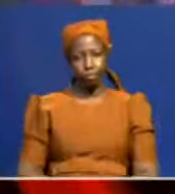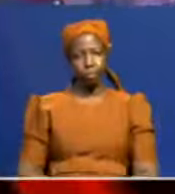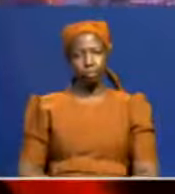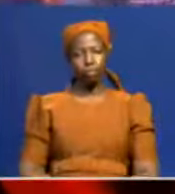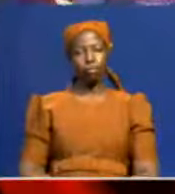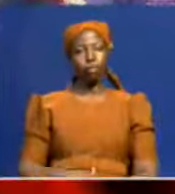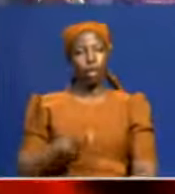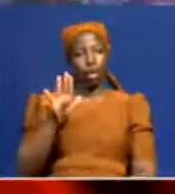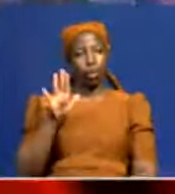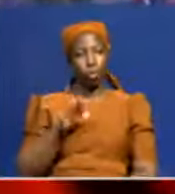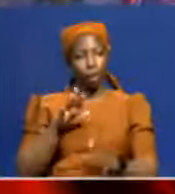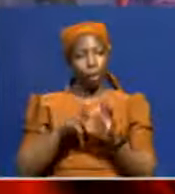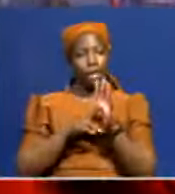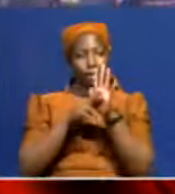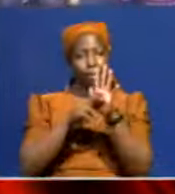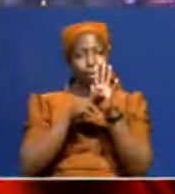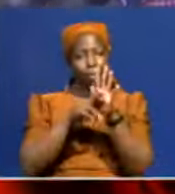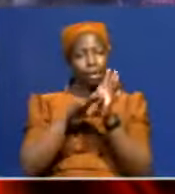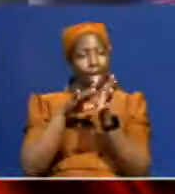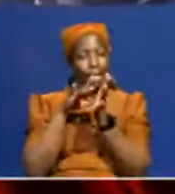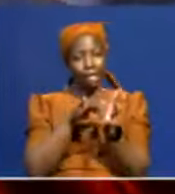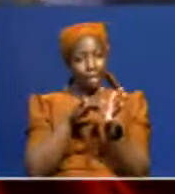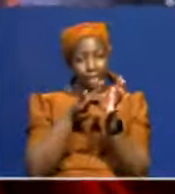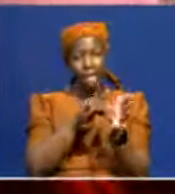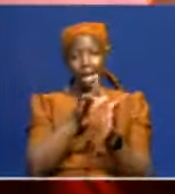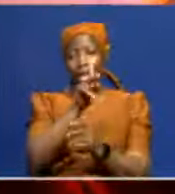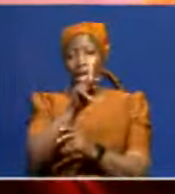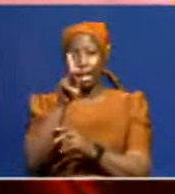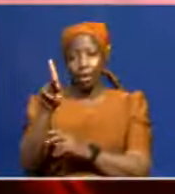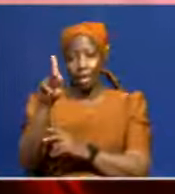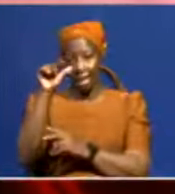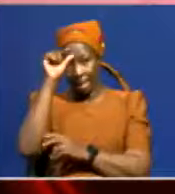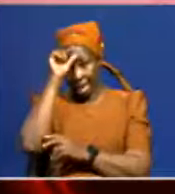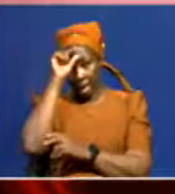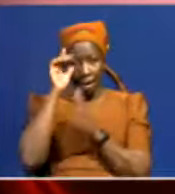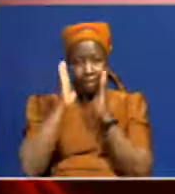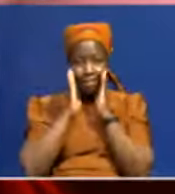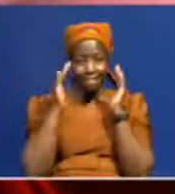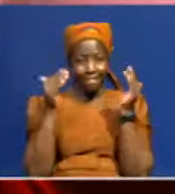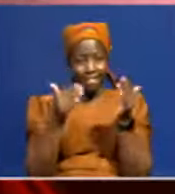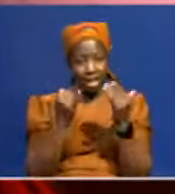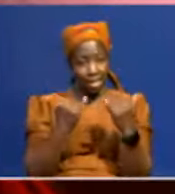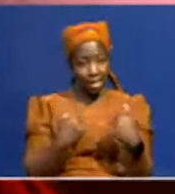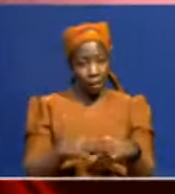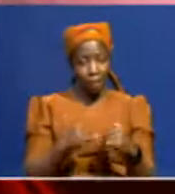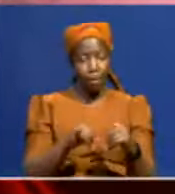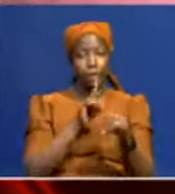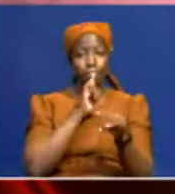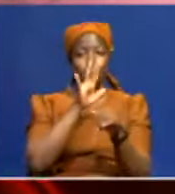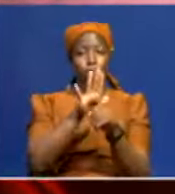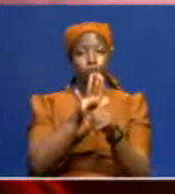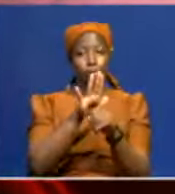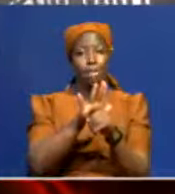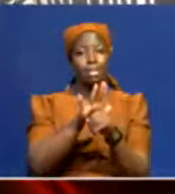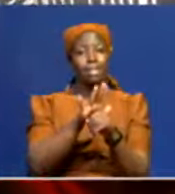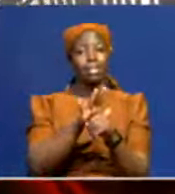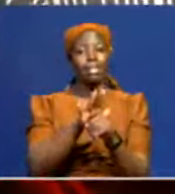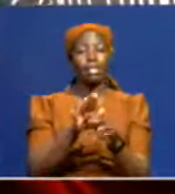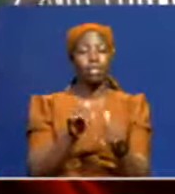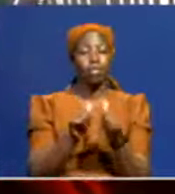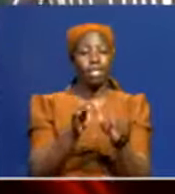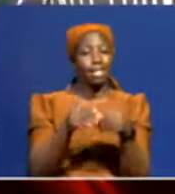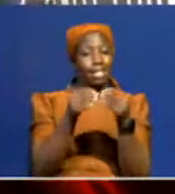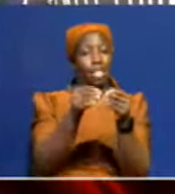The woman representative emphasized that the Kenya Kwanza administration was committed to implementing the promises it gave to the residents, which